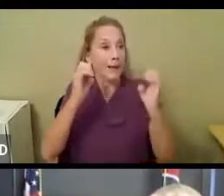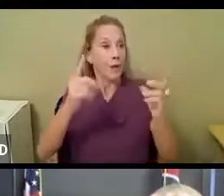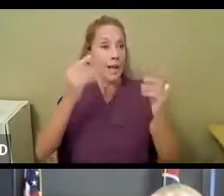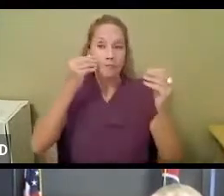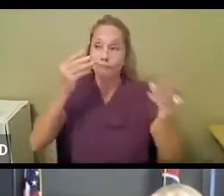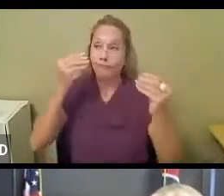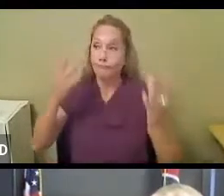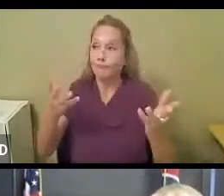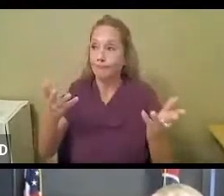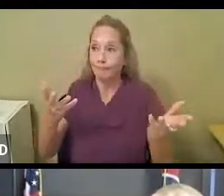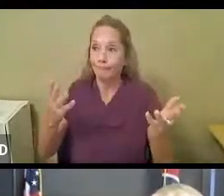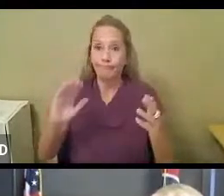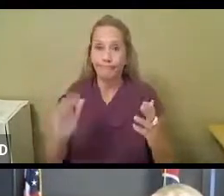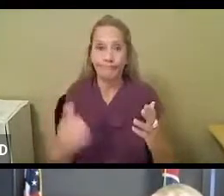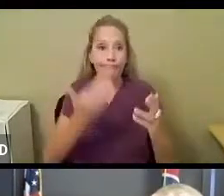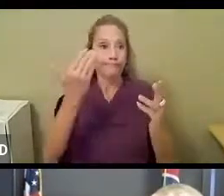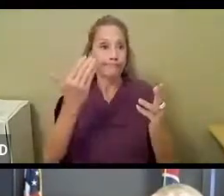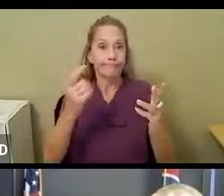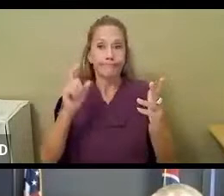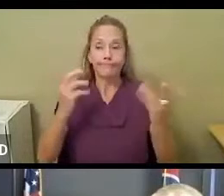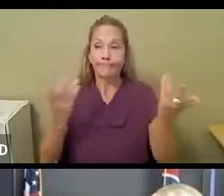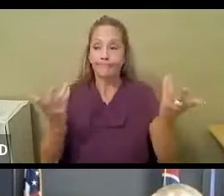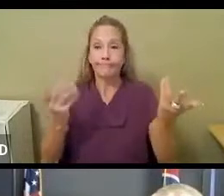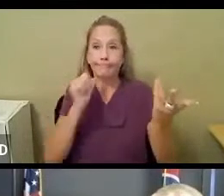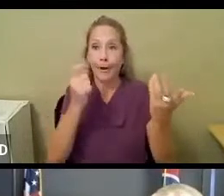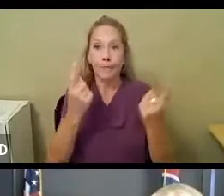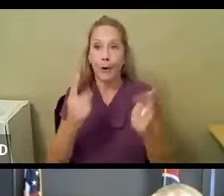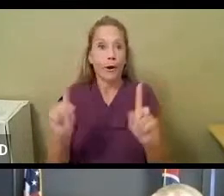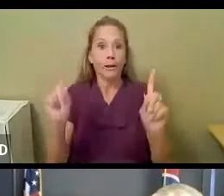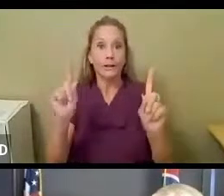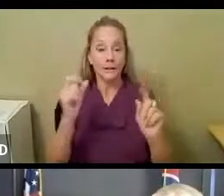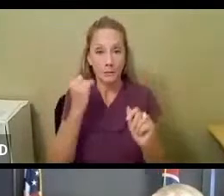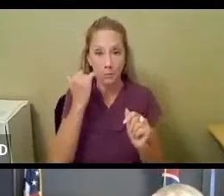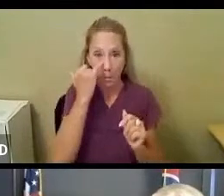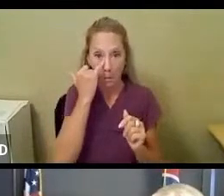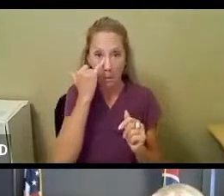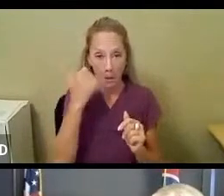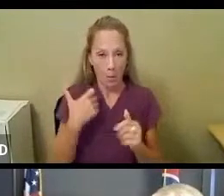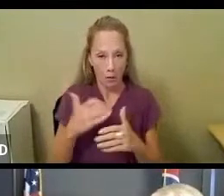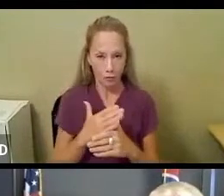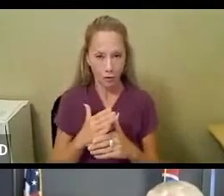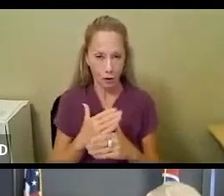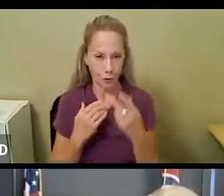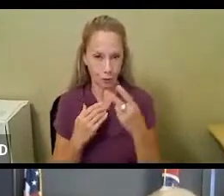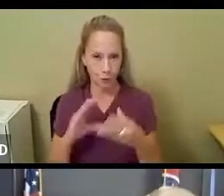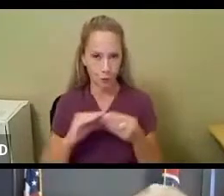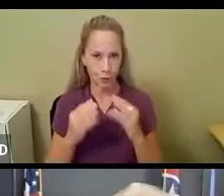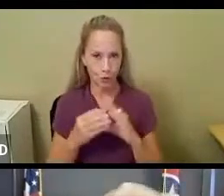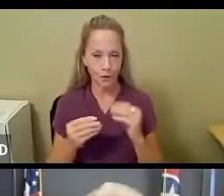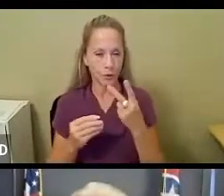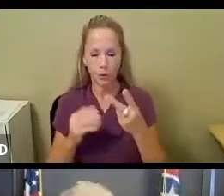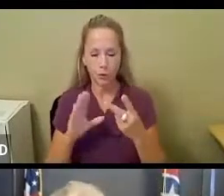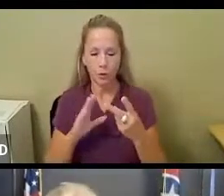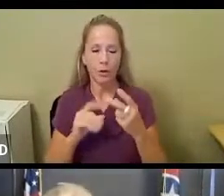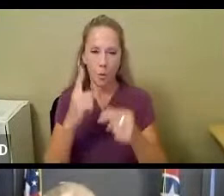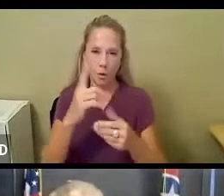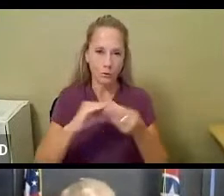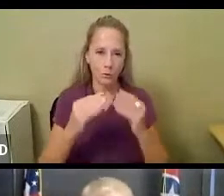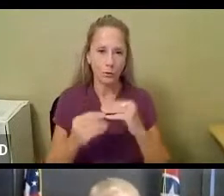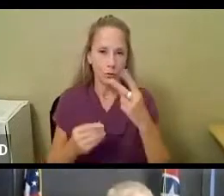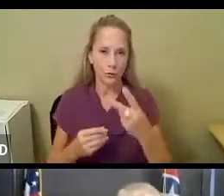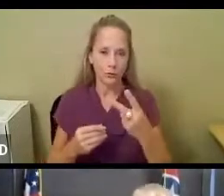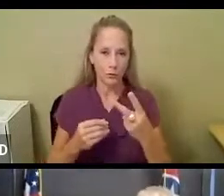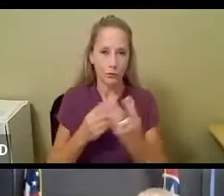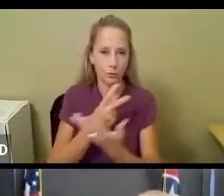share just a little anecdotal story. I had two of my doctoral students visiting, one from Chattanooga, one